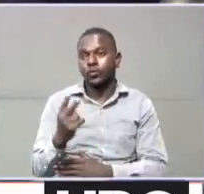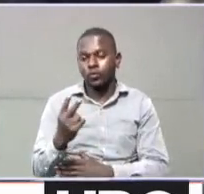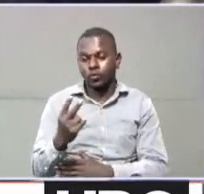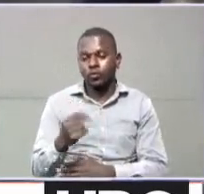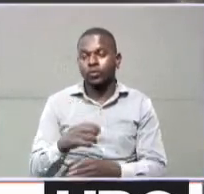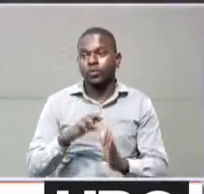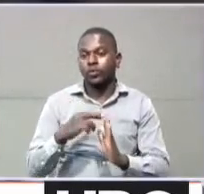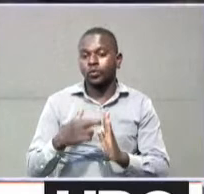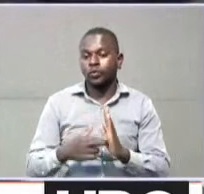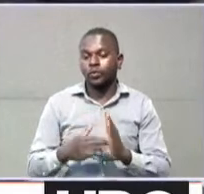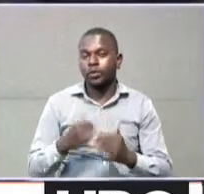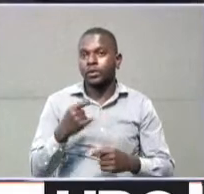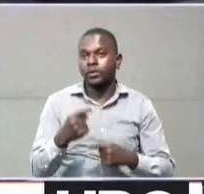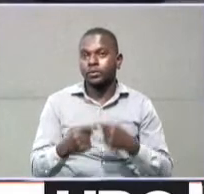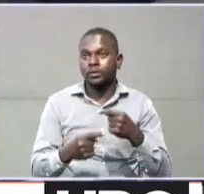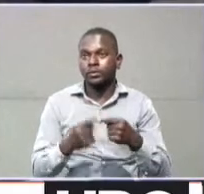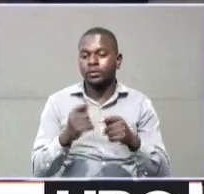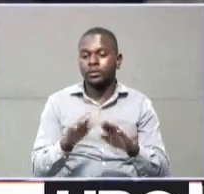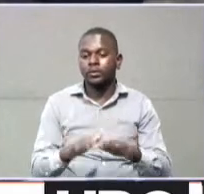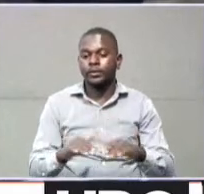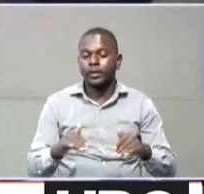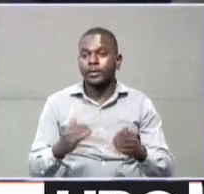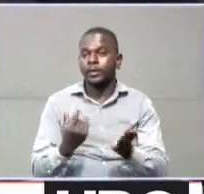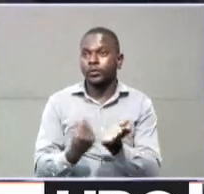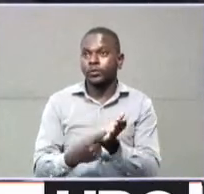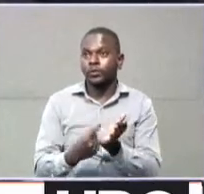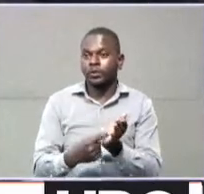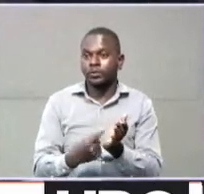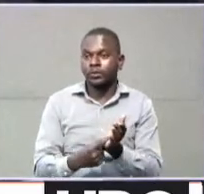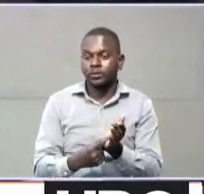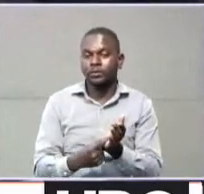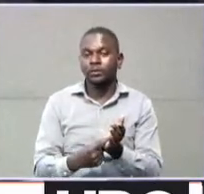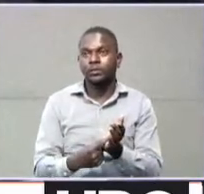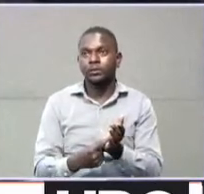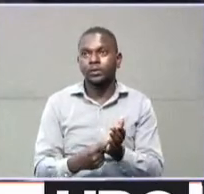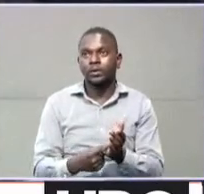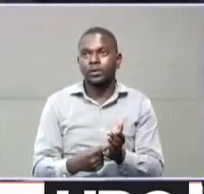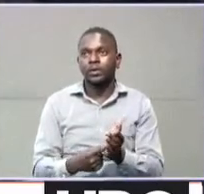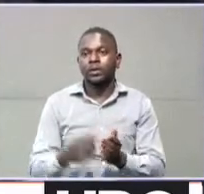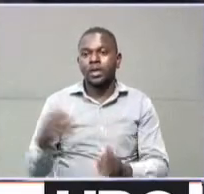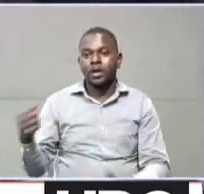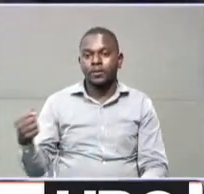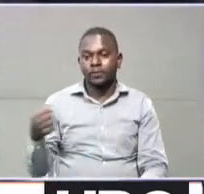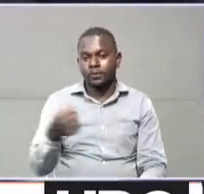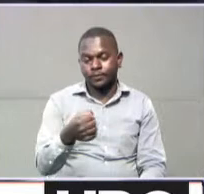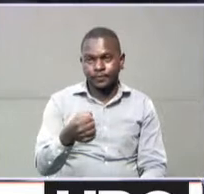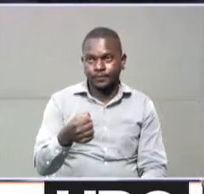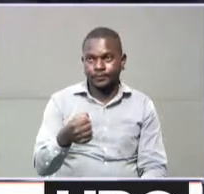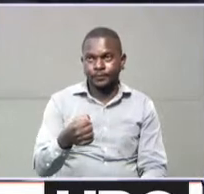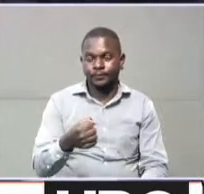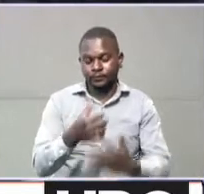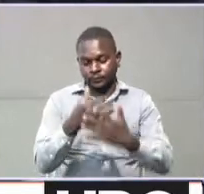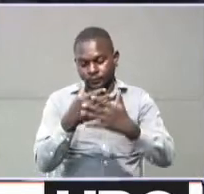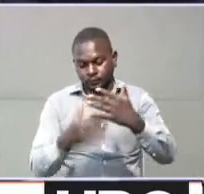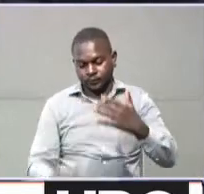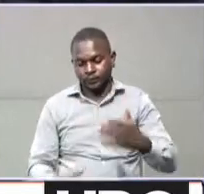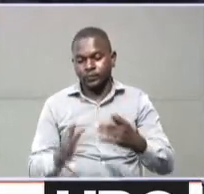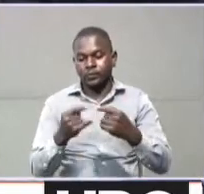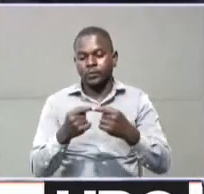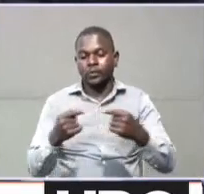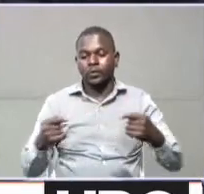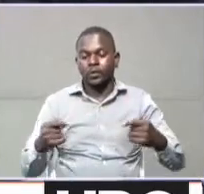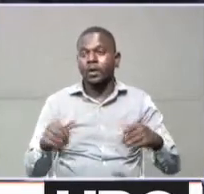of the rules of procedure of parliament of uganda i hereby designate the following opposition